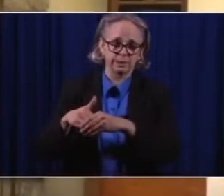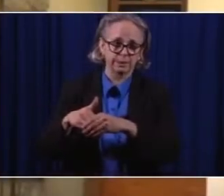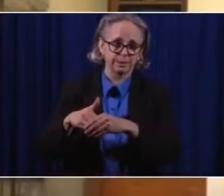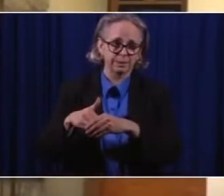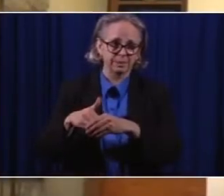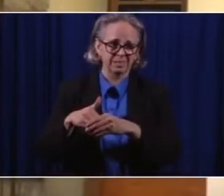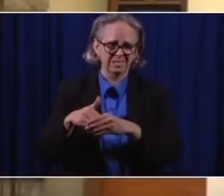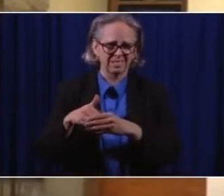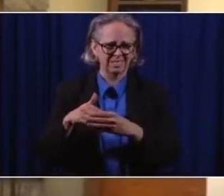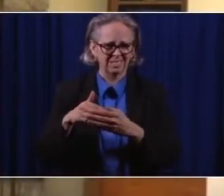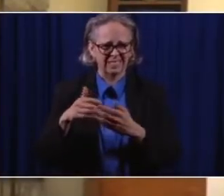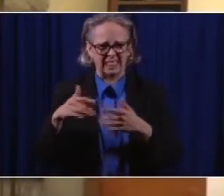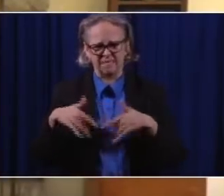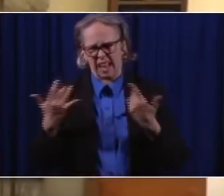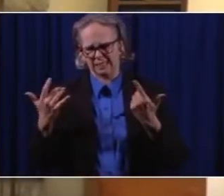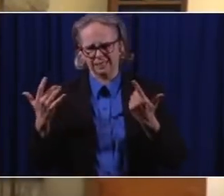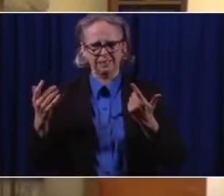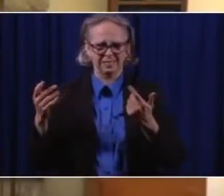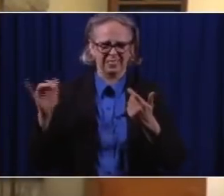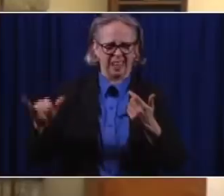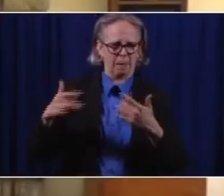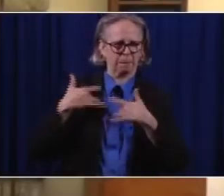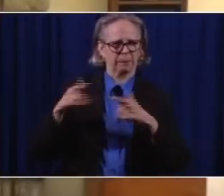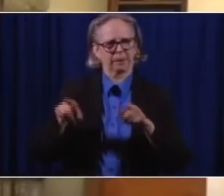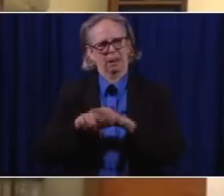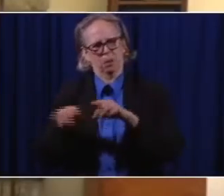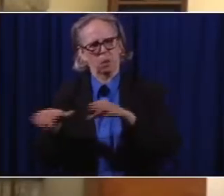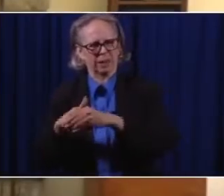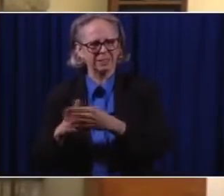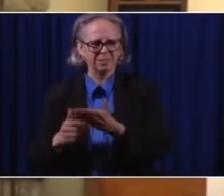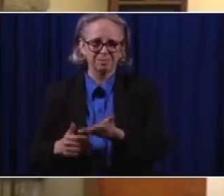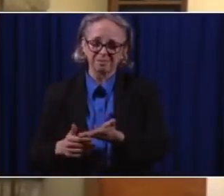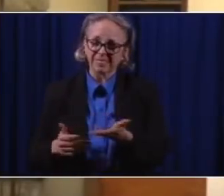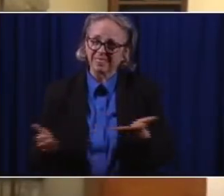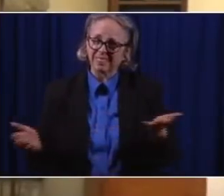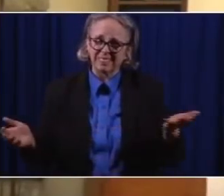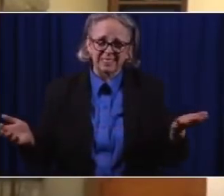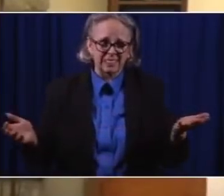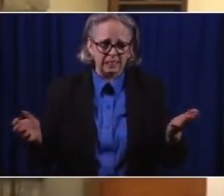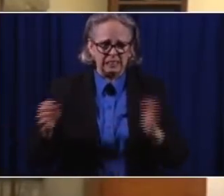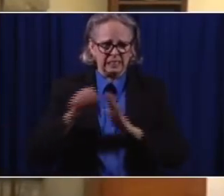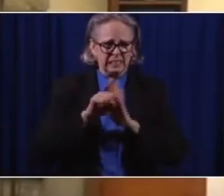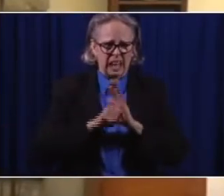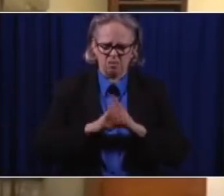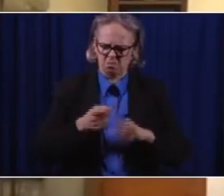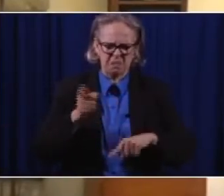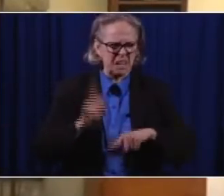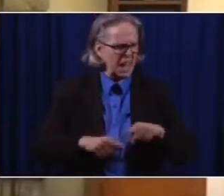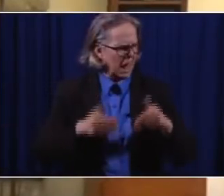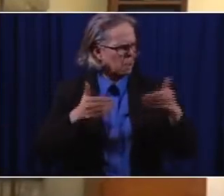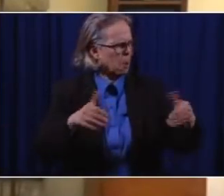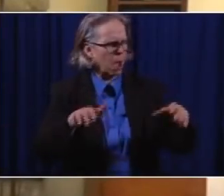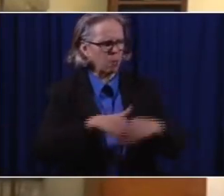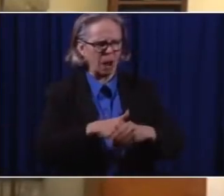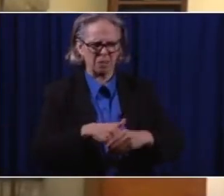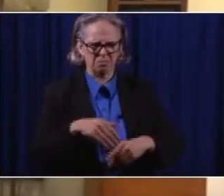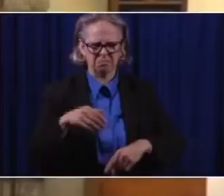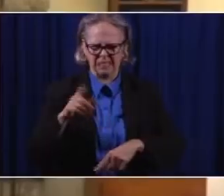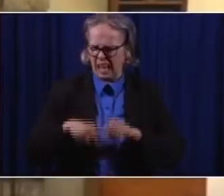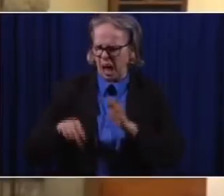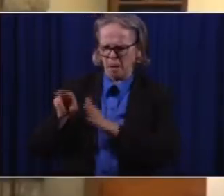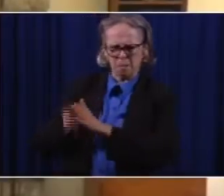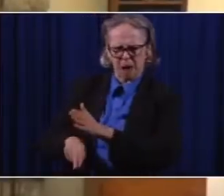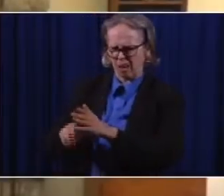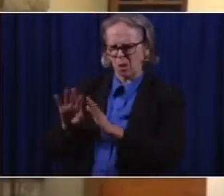events, look, we're not going to tell someone you can't get married. I'm not going to tell someone they can't bury their loved one or can't